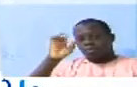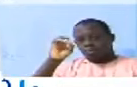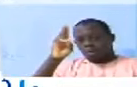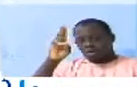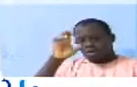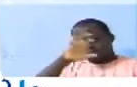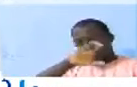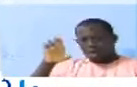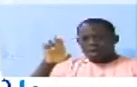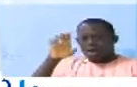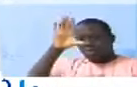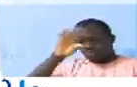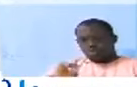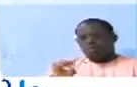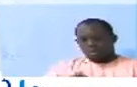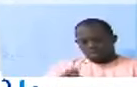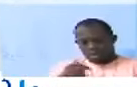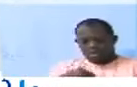And